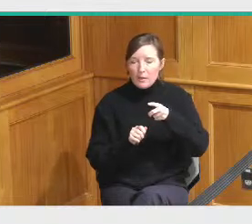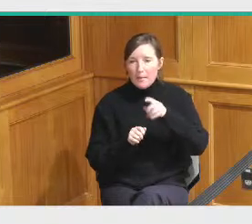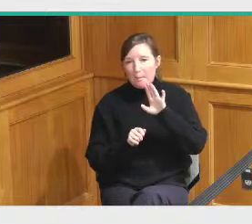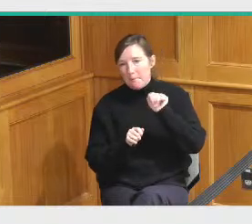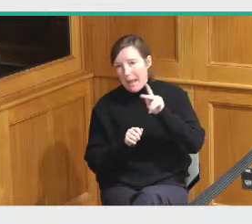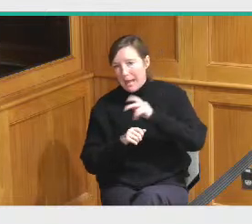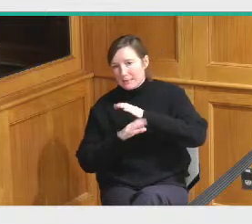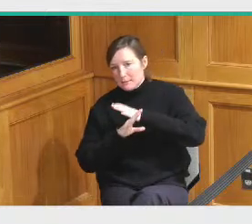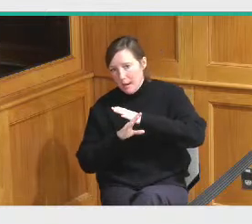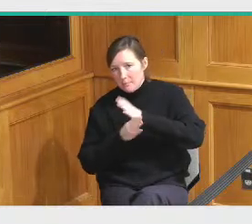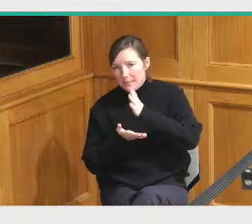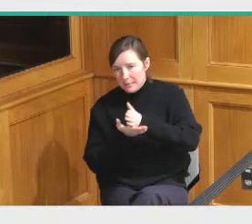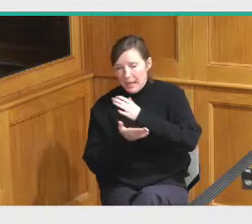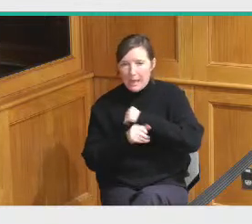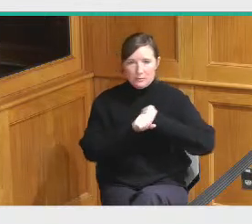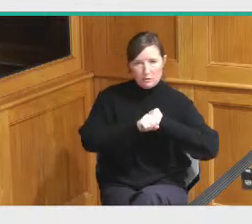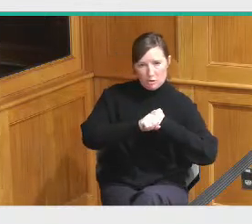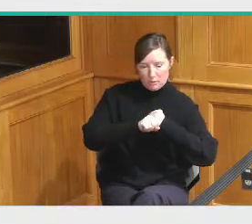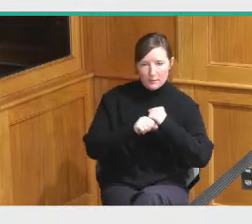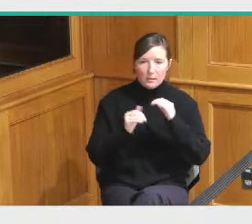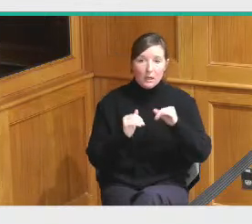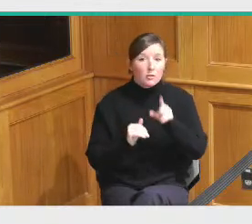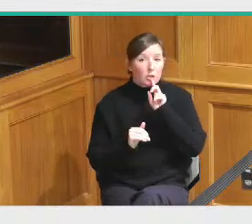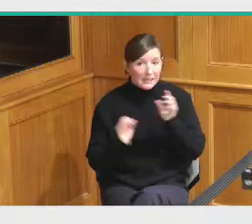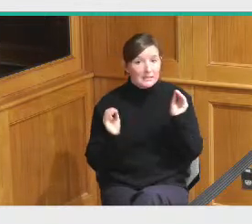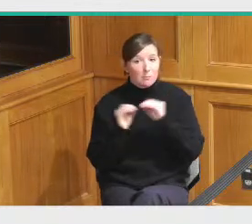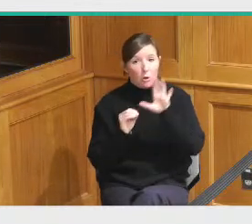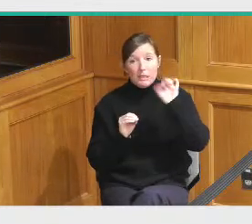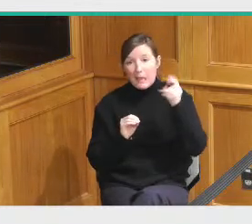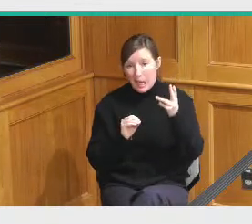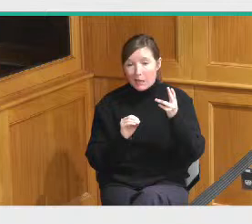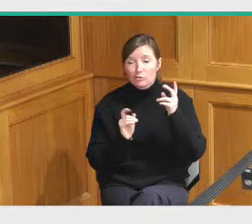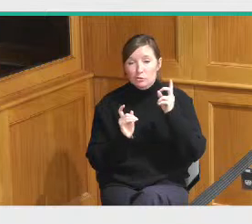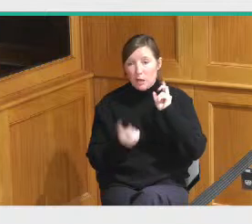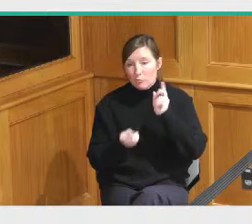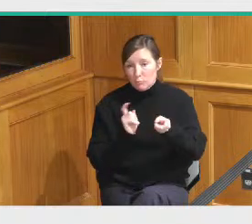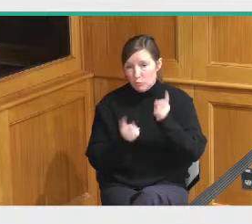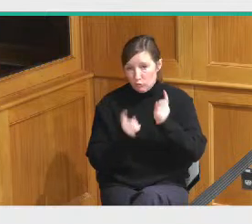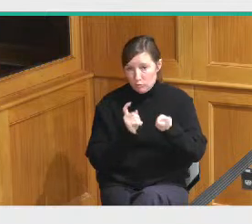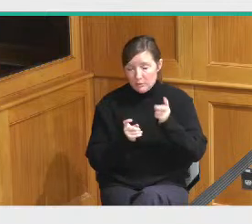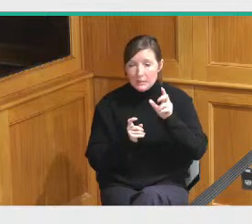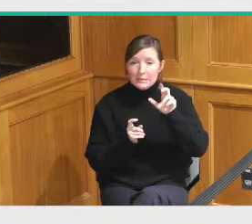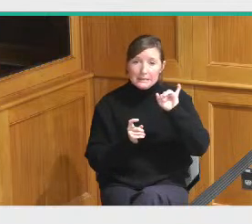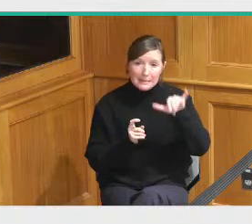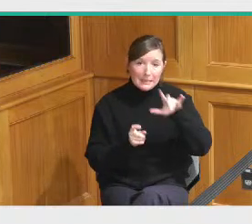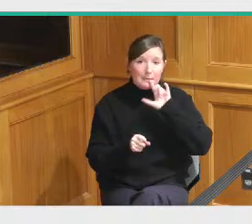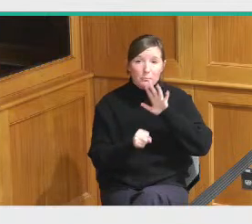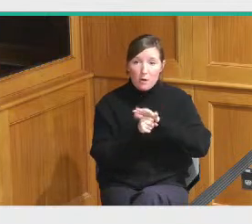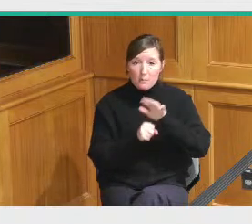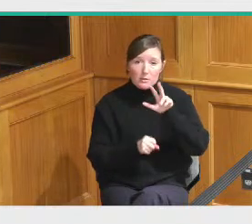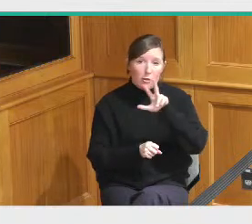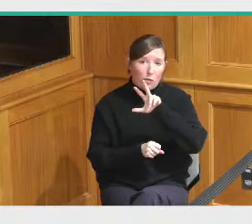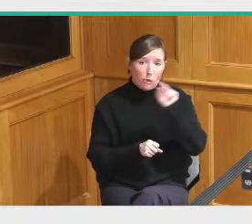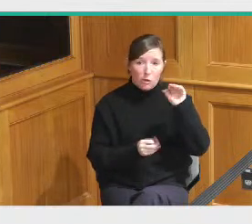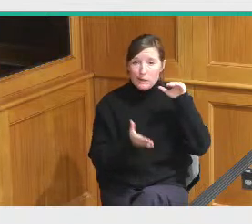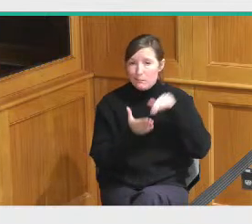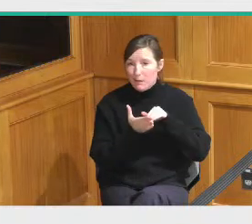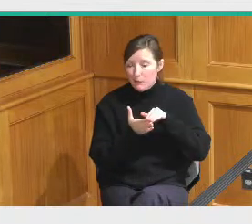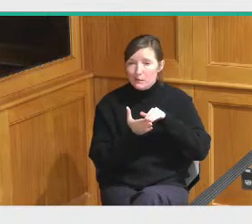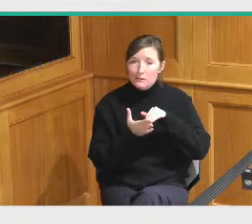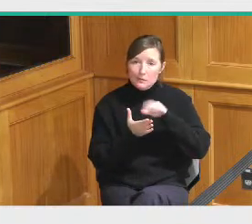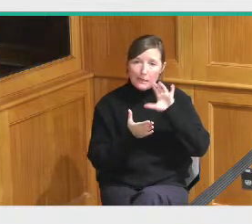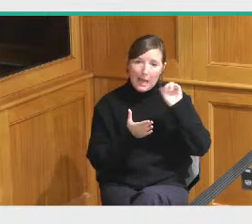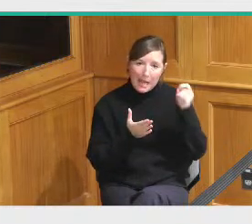security. There is additional cash contributions as well. The city committed $30 million in cash, of